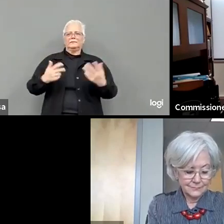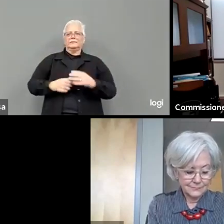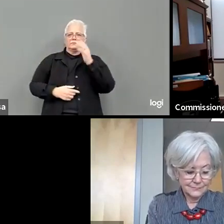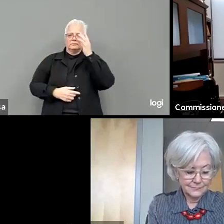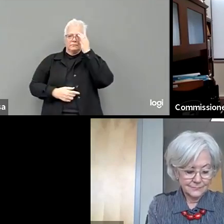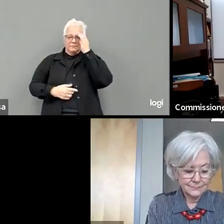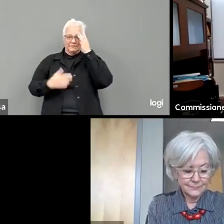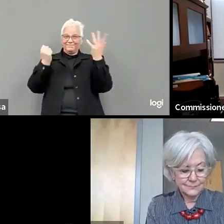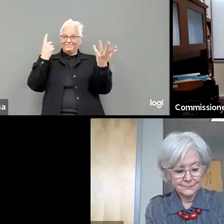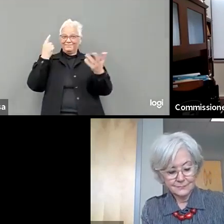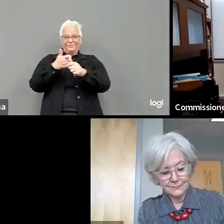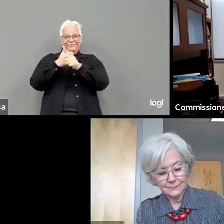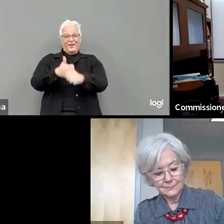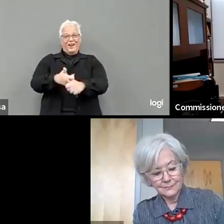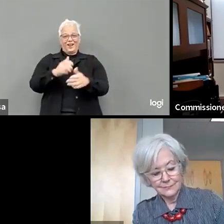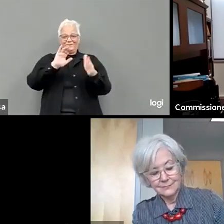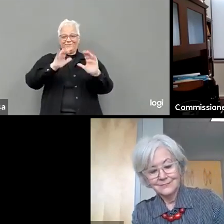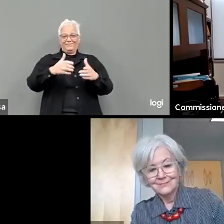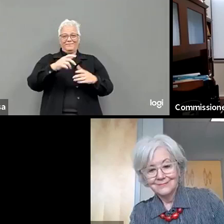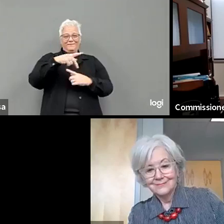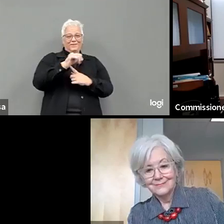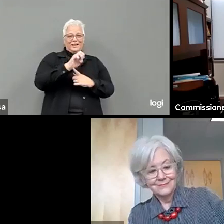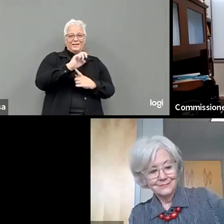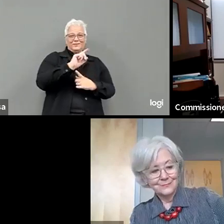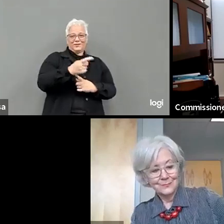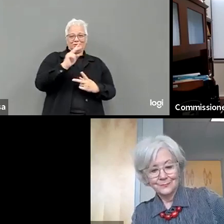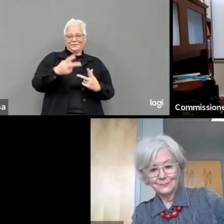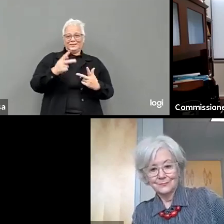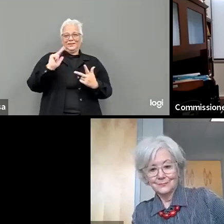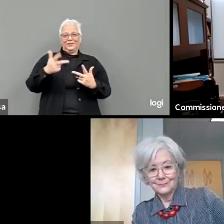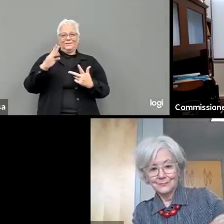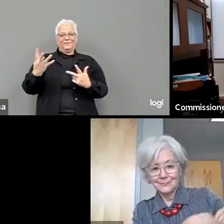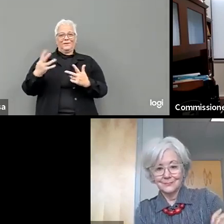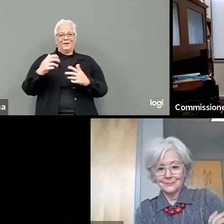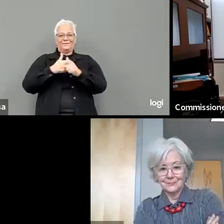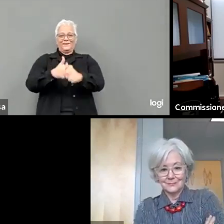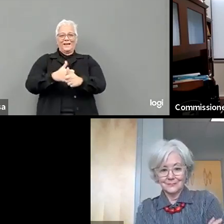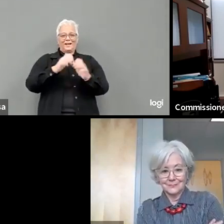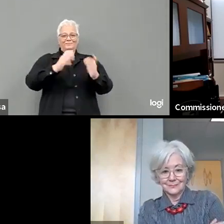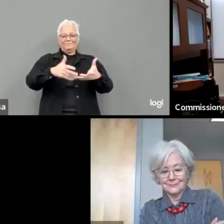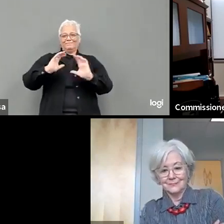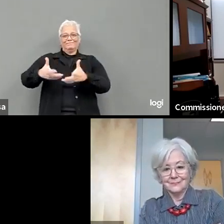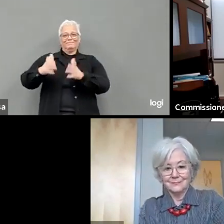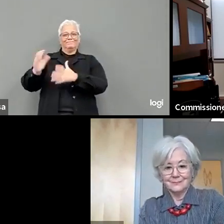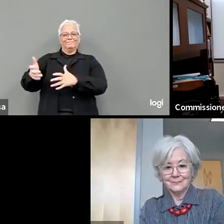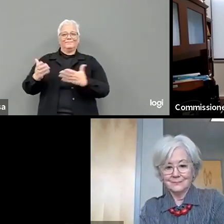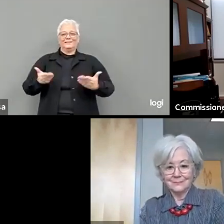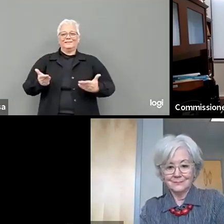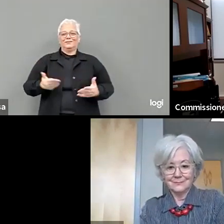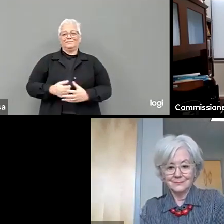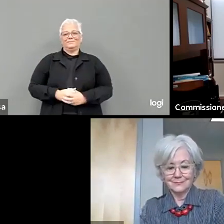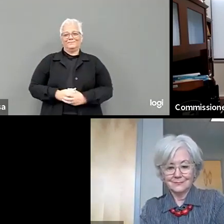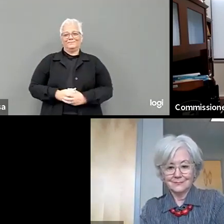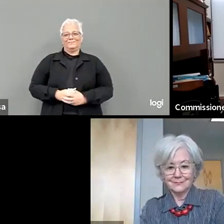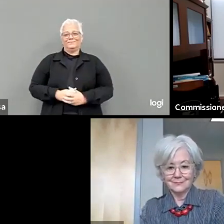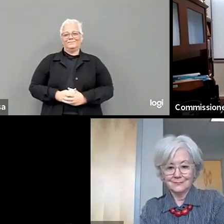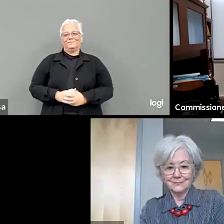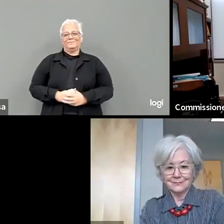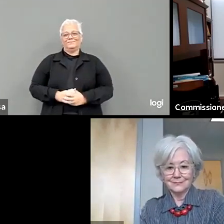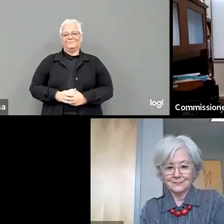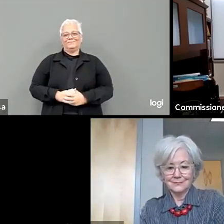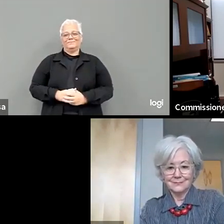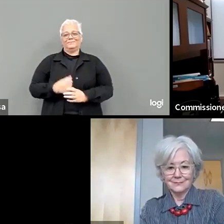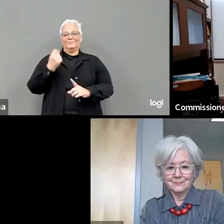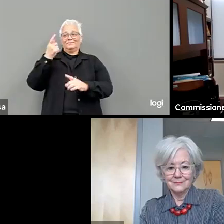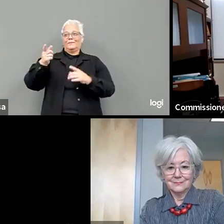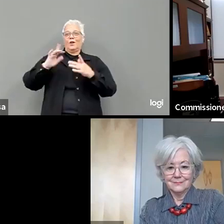groups here in Tulsa County. And if you go through the vaccine portal, it is difficult, I think, to receive an appointment